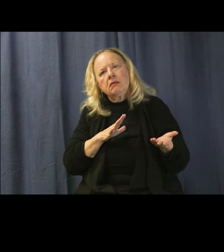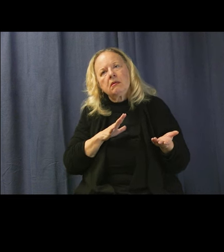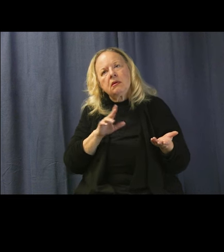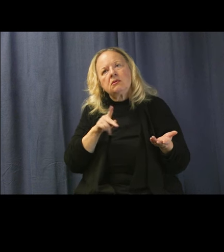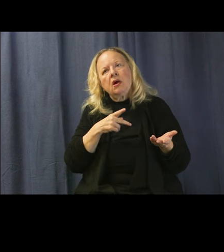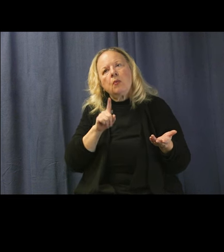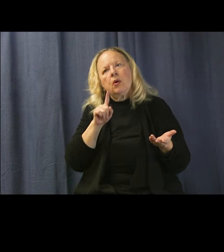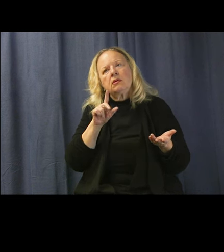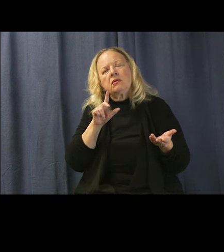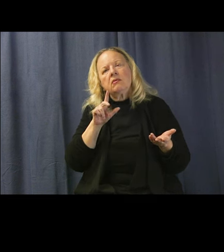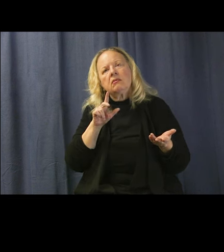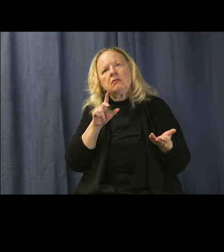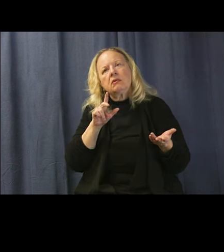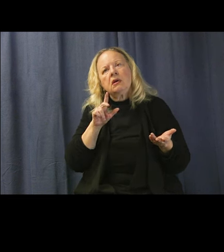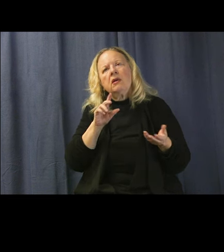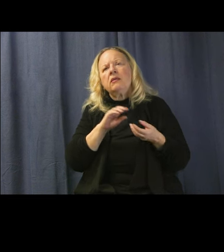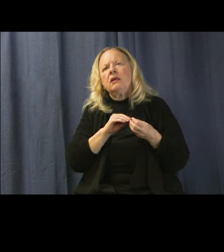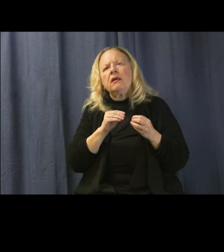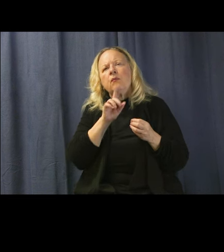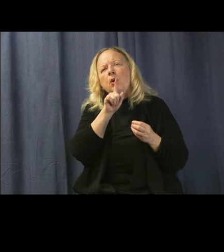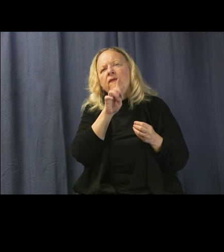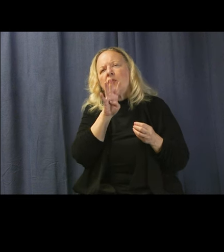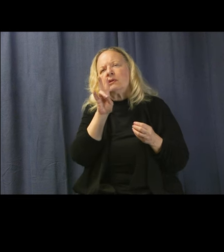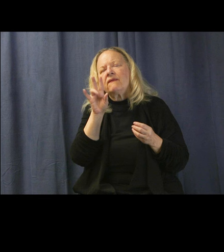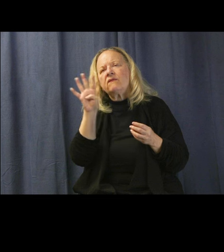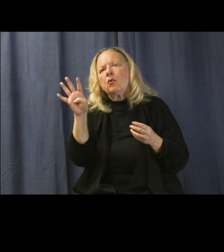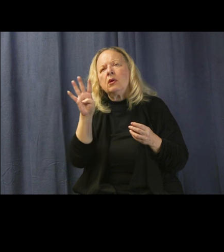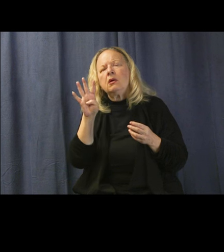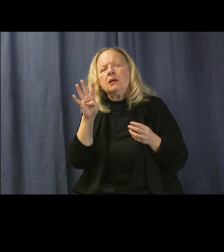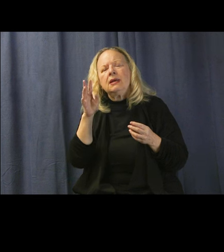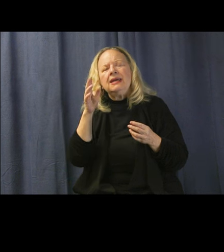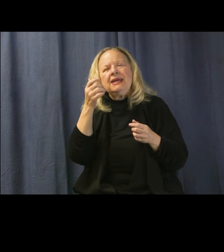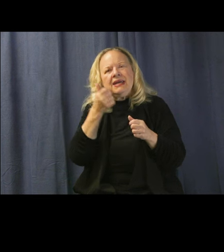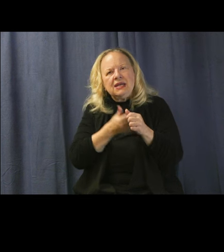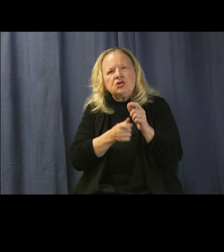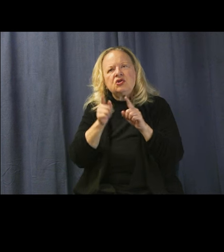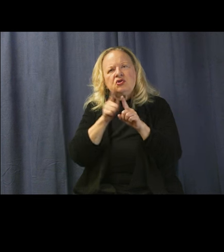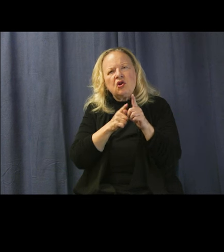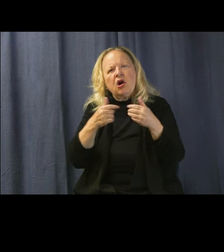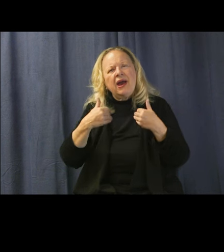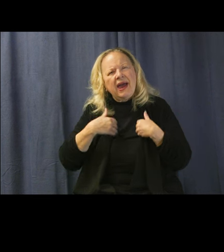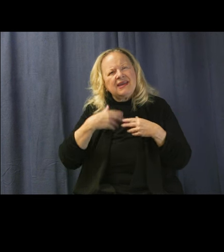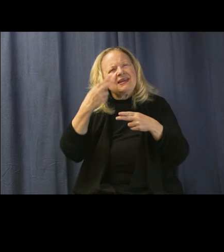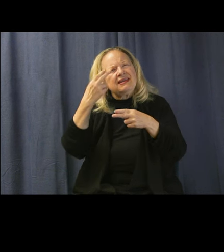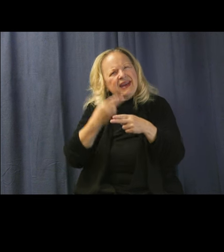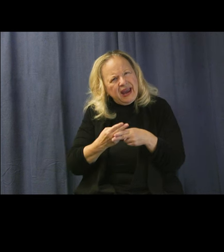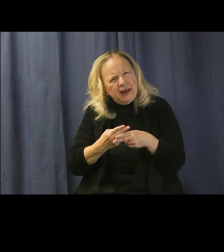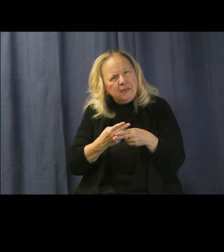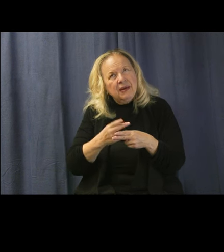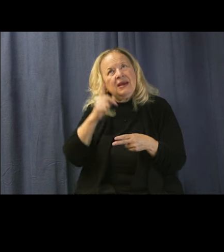Psalm 147:4, and he tells the number of the stars, he calls them all by their names.